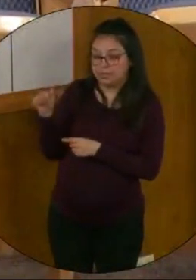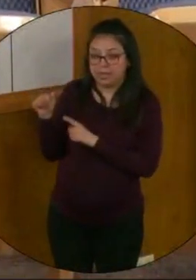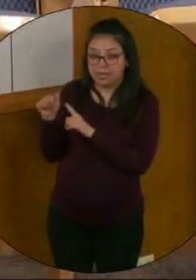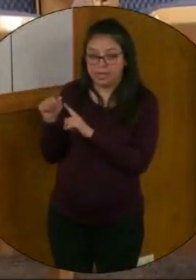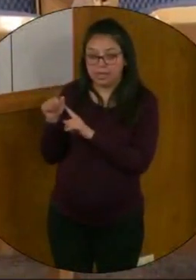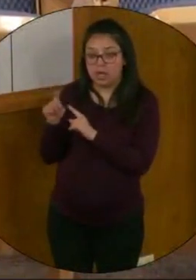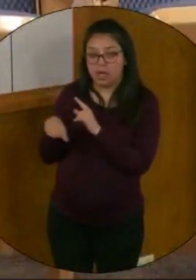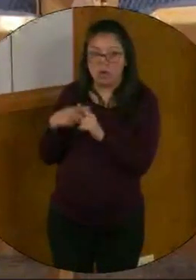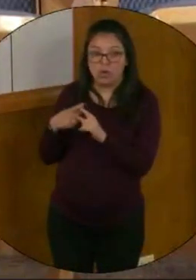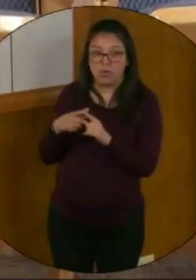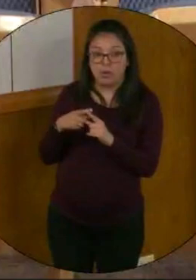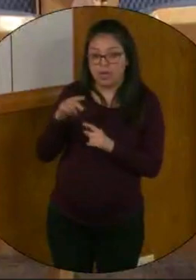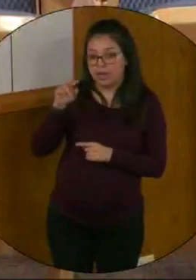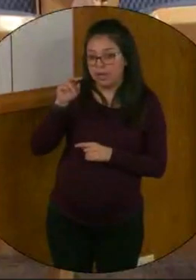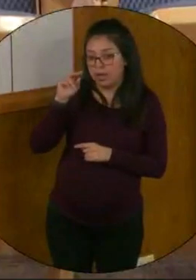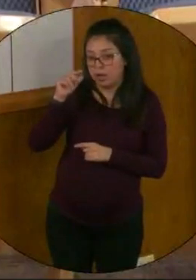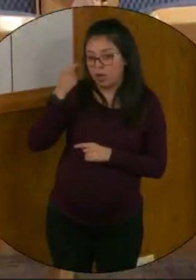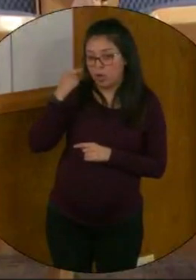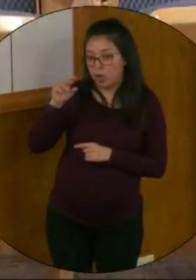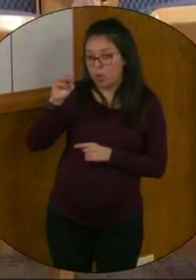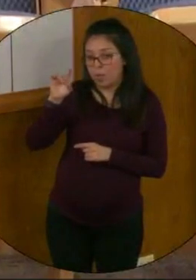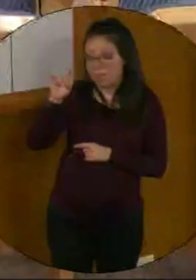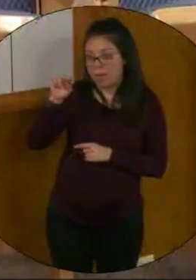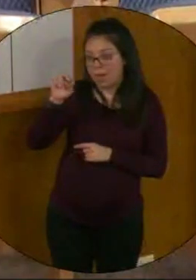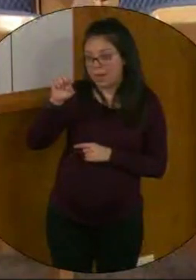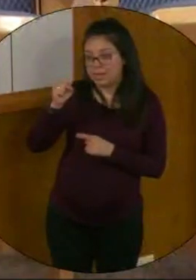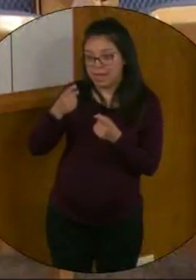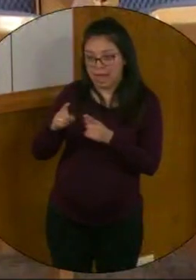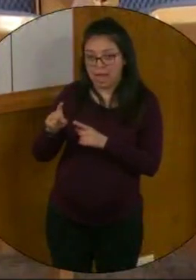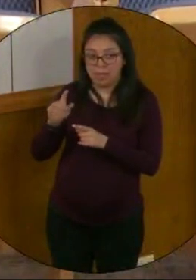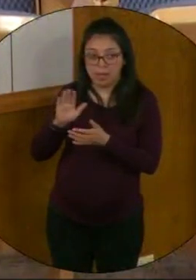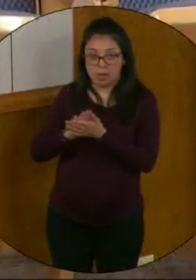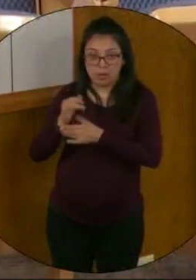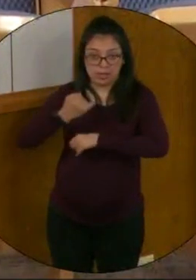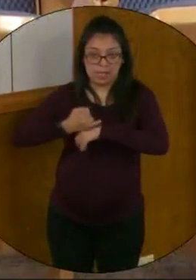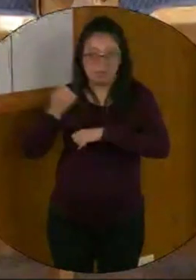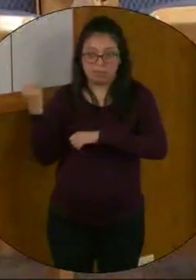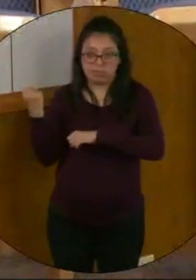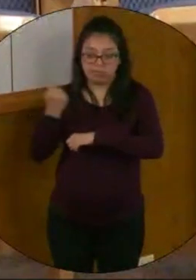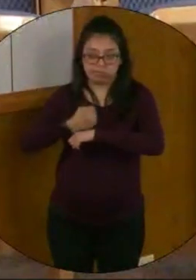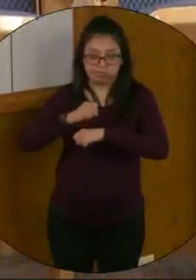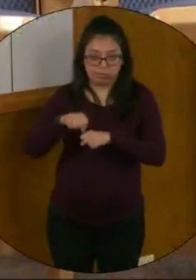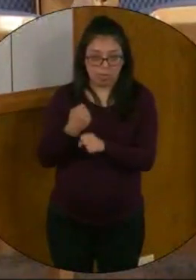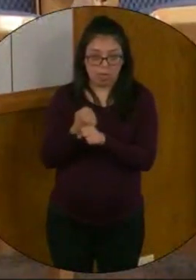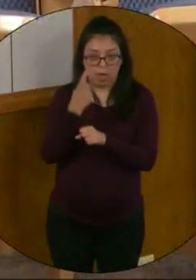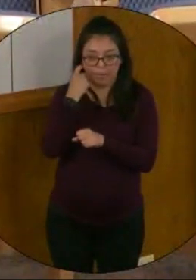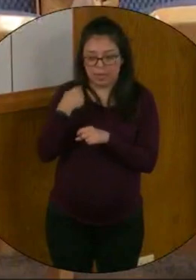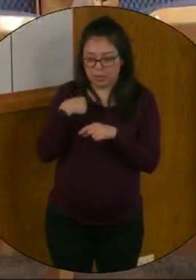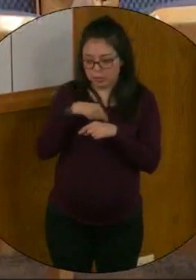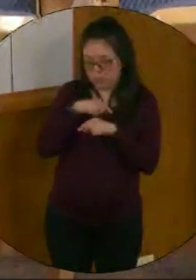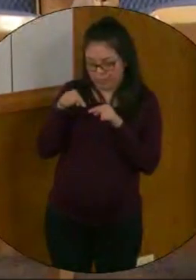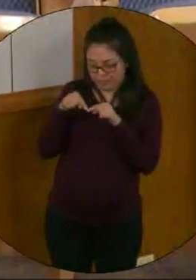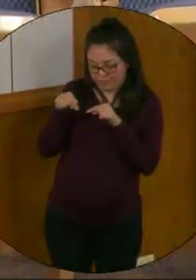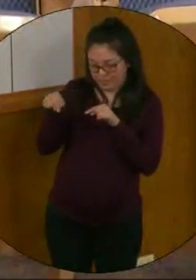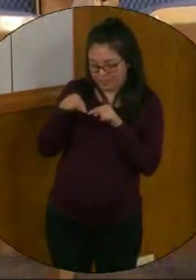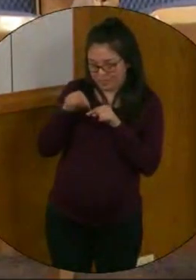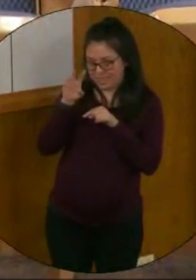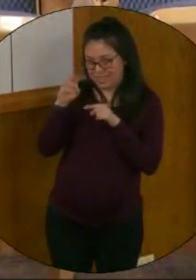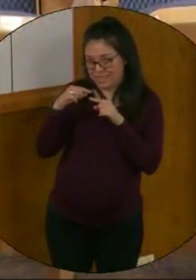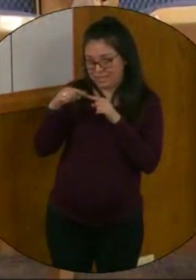when nickel mines happened, and the campus went on lockdown because we were 6 miles from the site of that